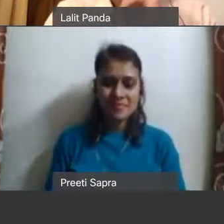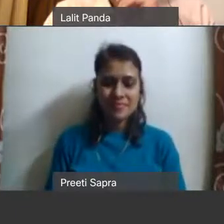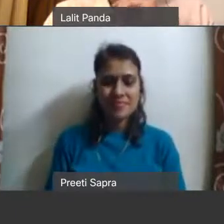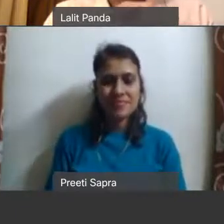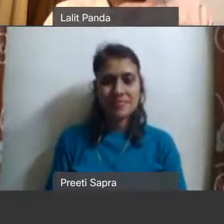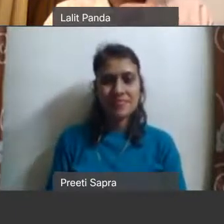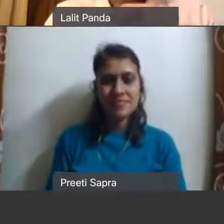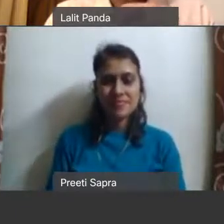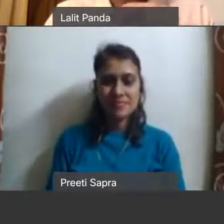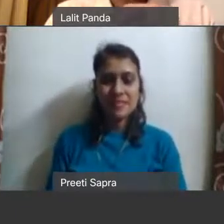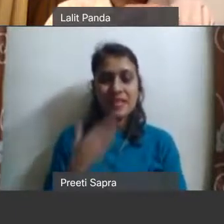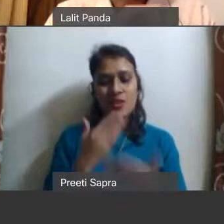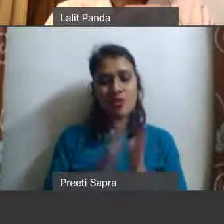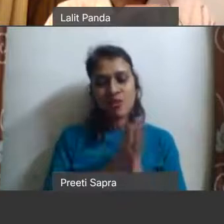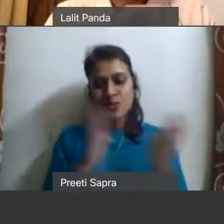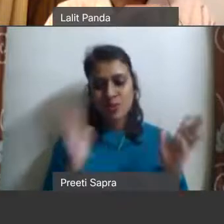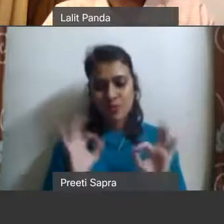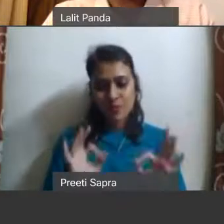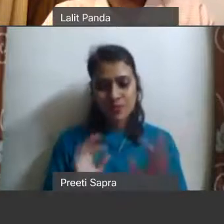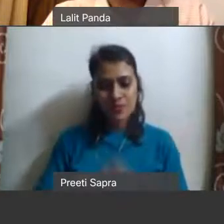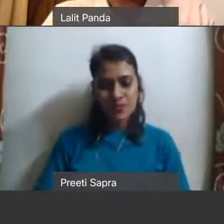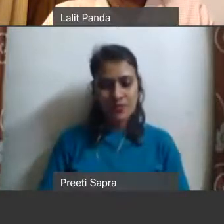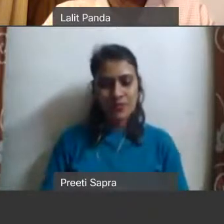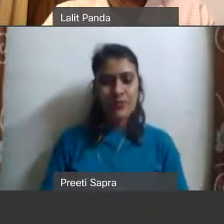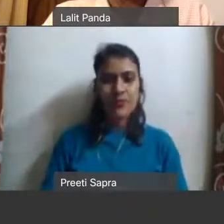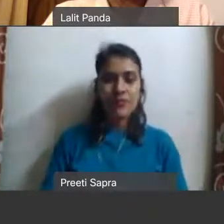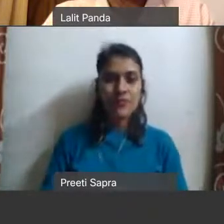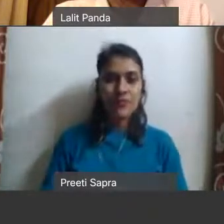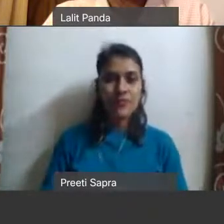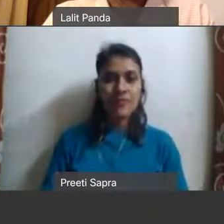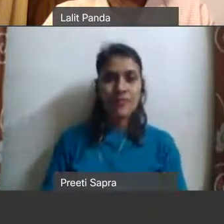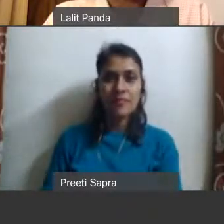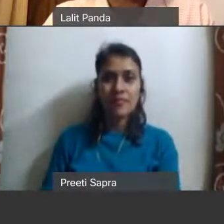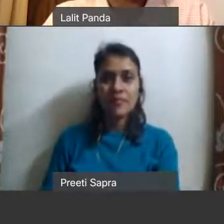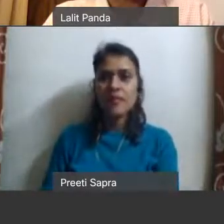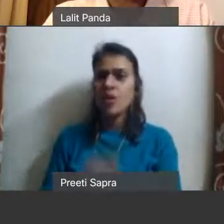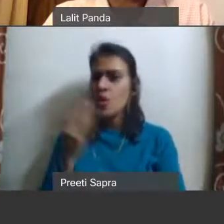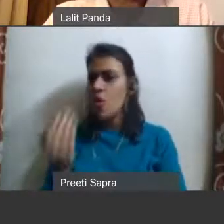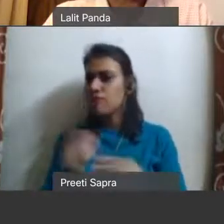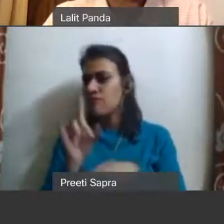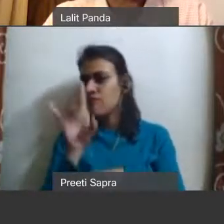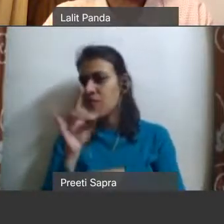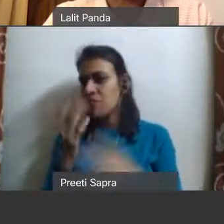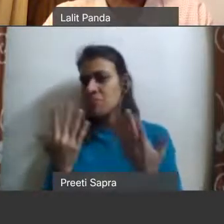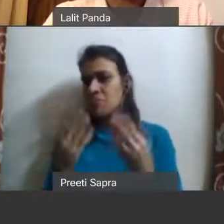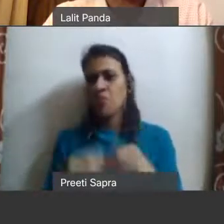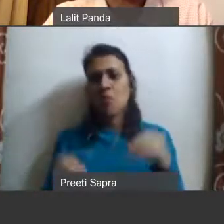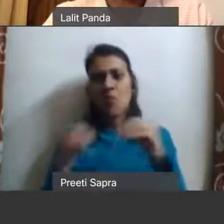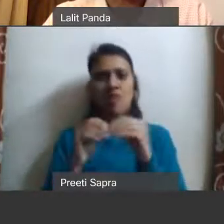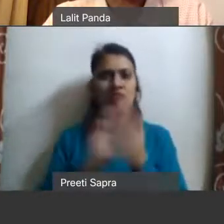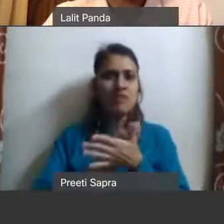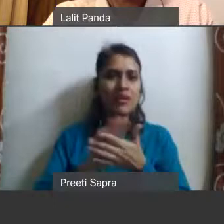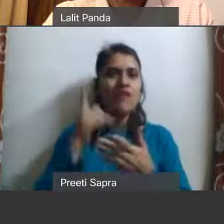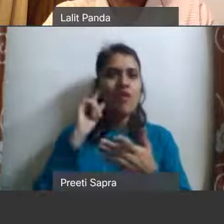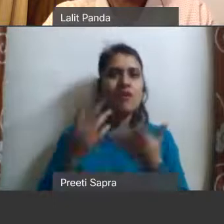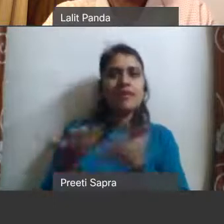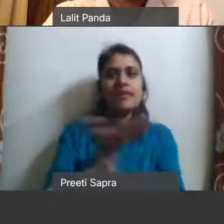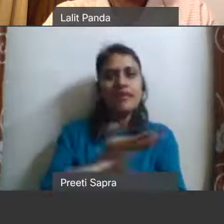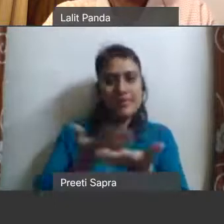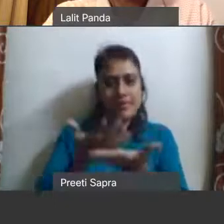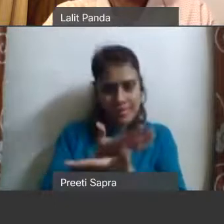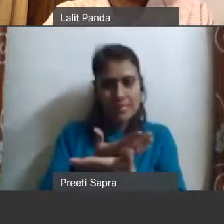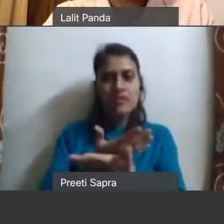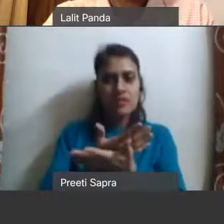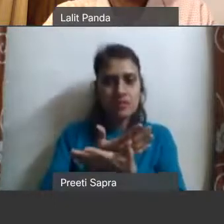Thank you so much. At this point, we have about 15 minutes left for today's panel discussion. And I want